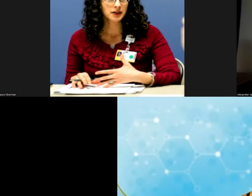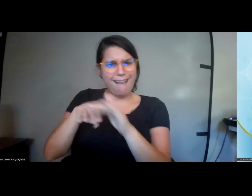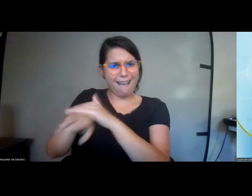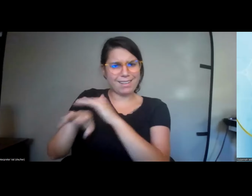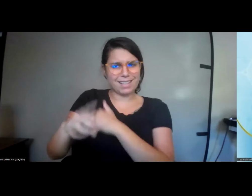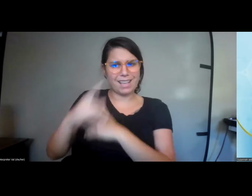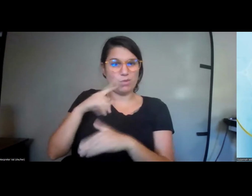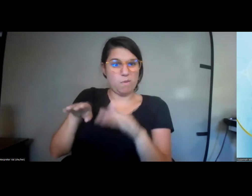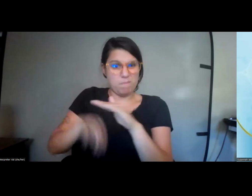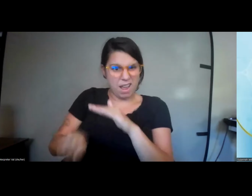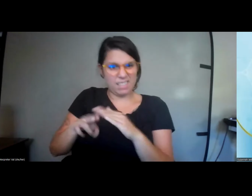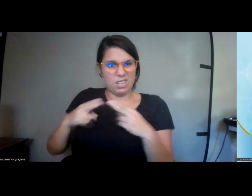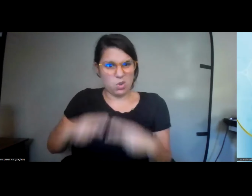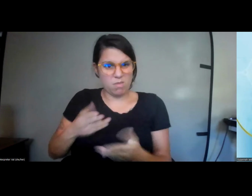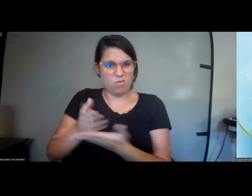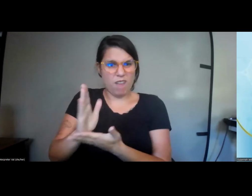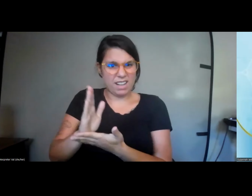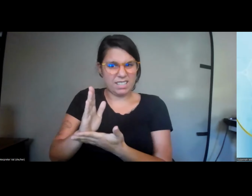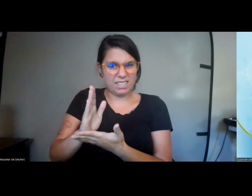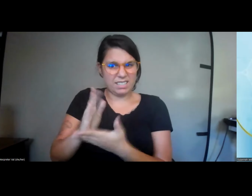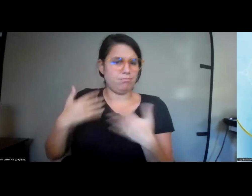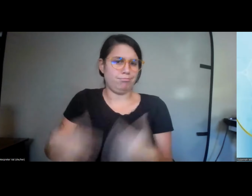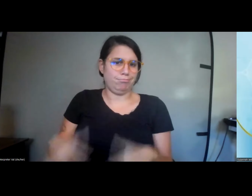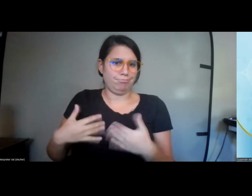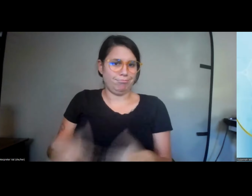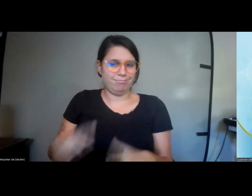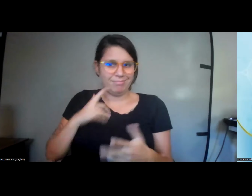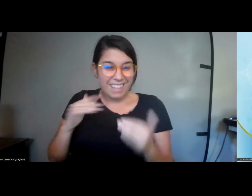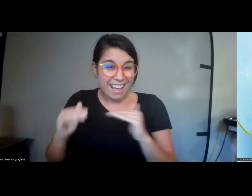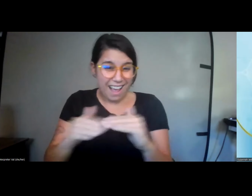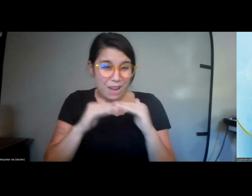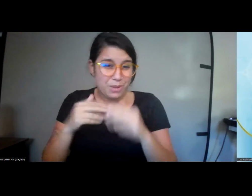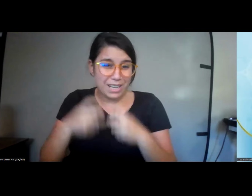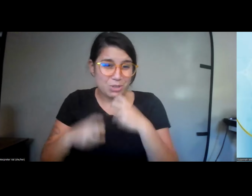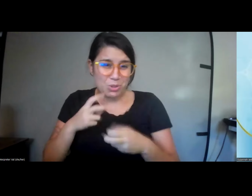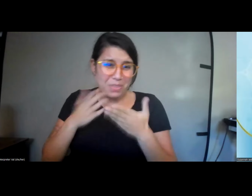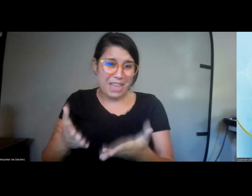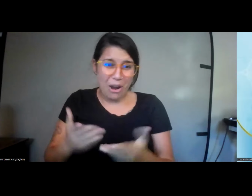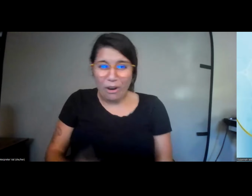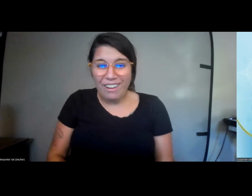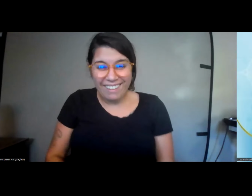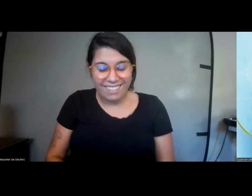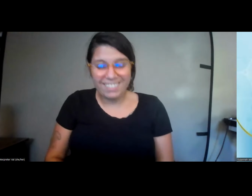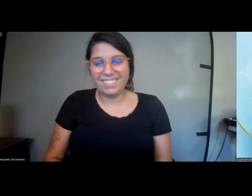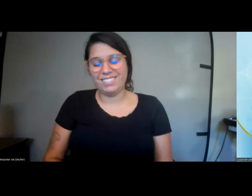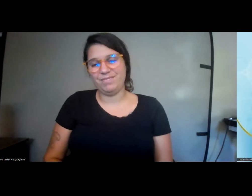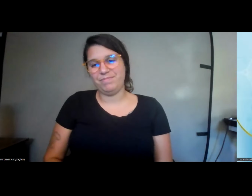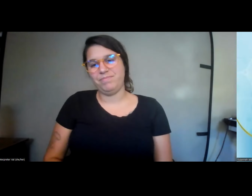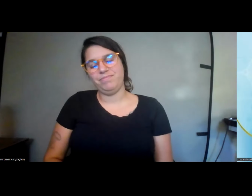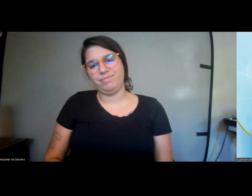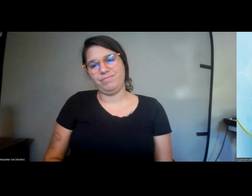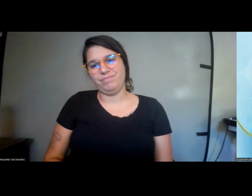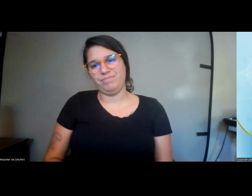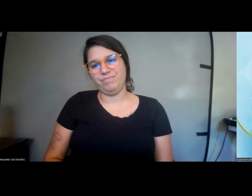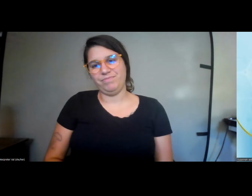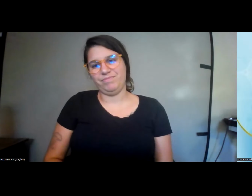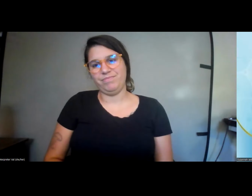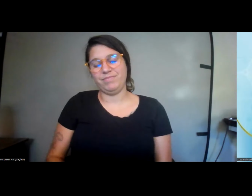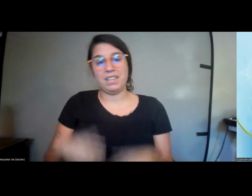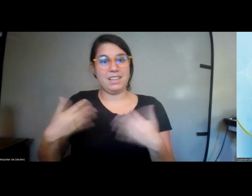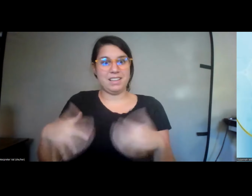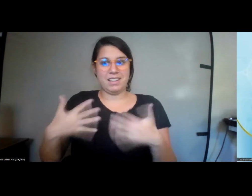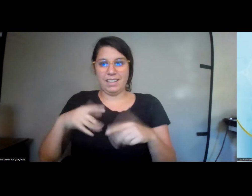a basic human right is highly illustrative of equity and equity issues, so thank you. You have heard from a